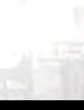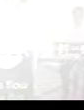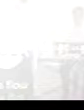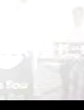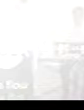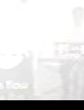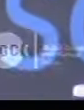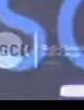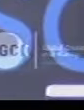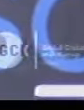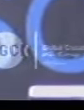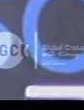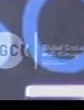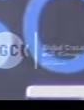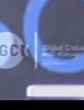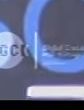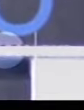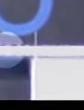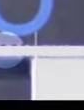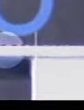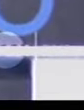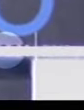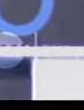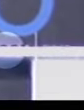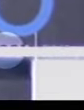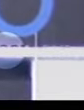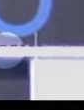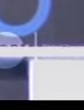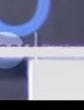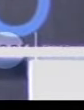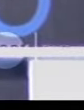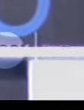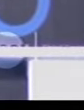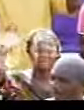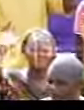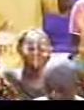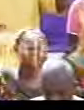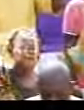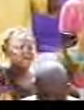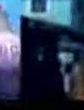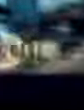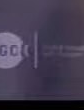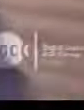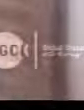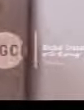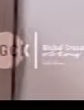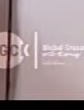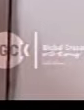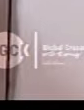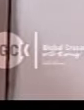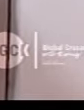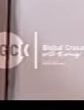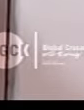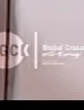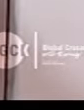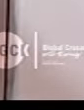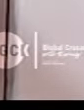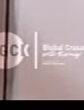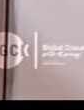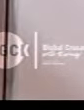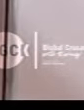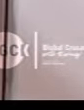is moving in holiness and righteousness by the authority of Jesus Christ. I am Pastor Joel Trujillo